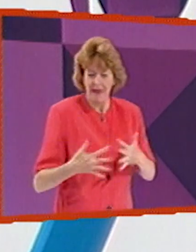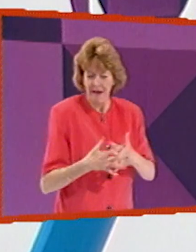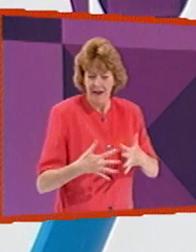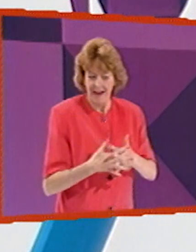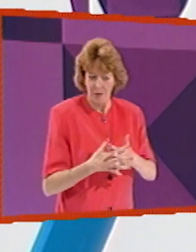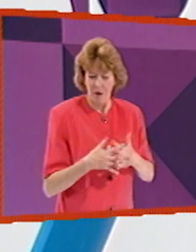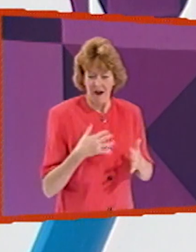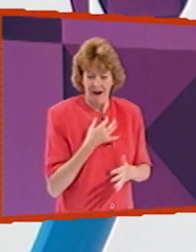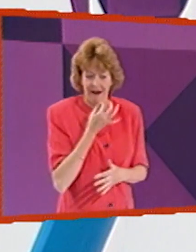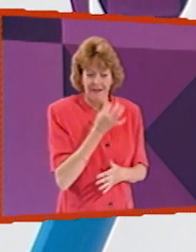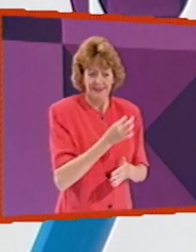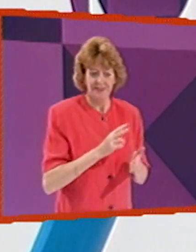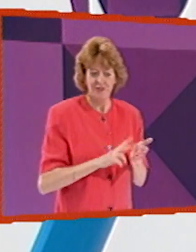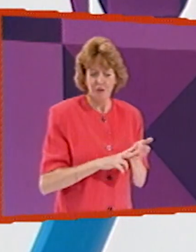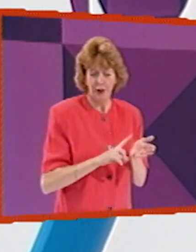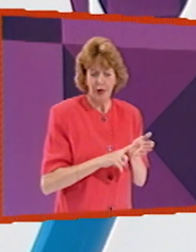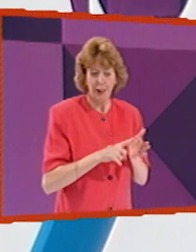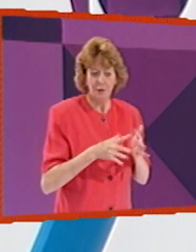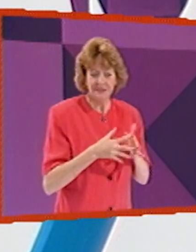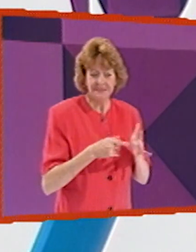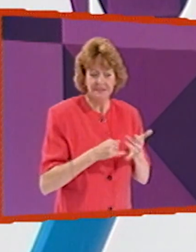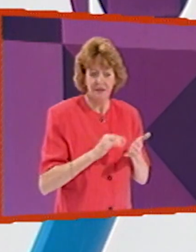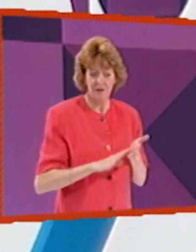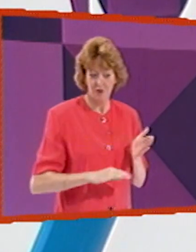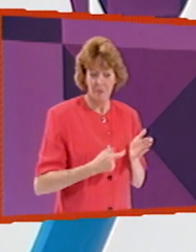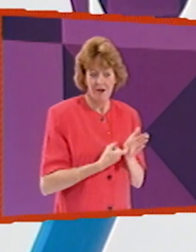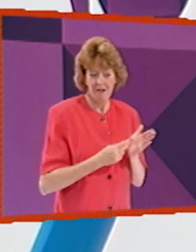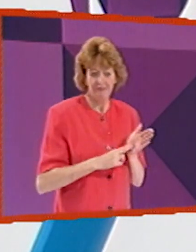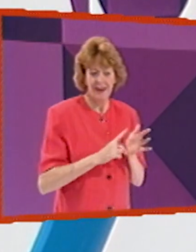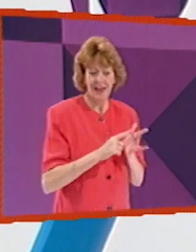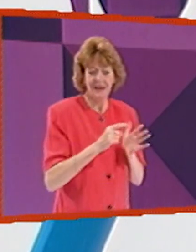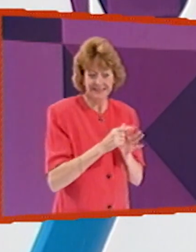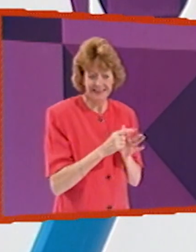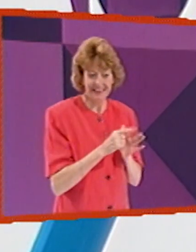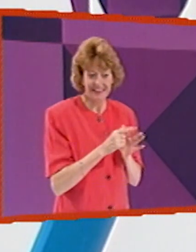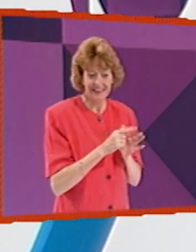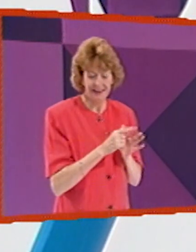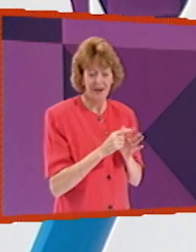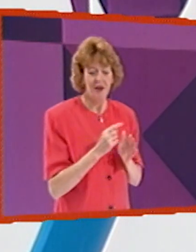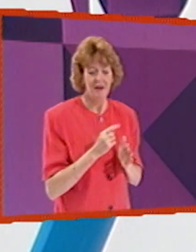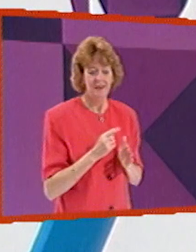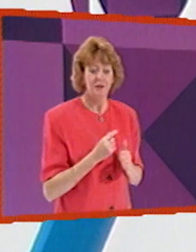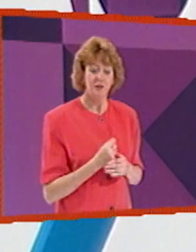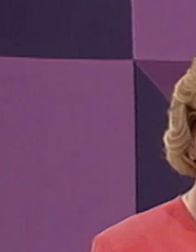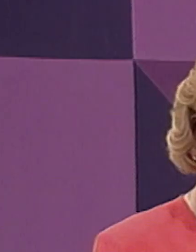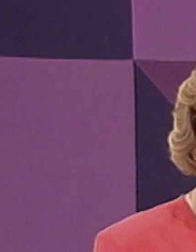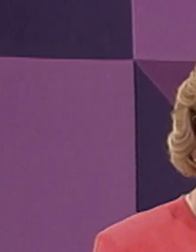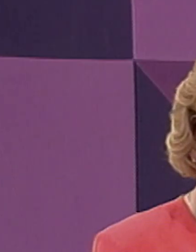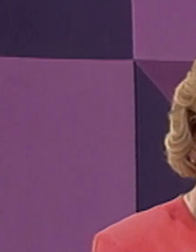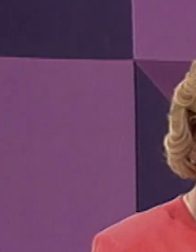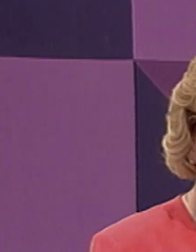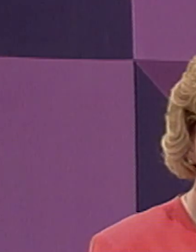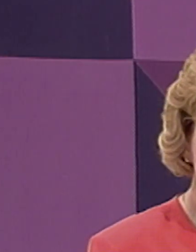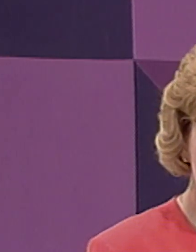help of this lady, Veronica Lewis, from the Royal National Institute for Deaf People. Now, Veronica